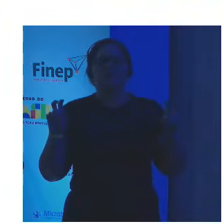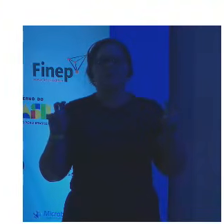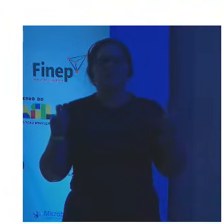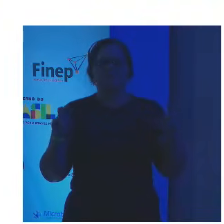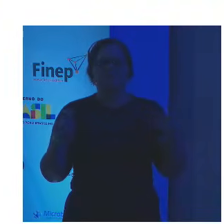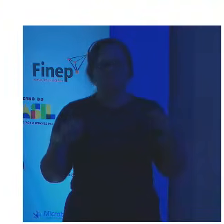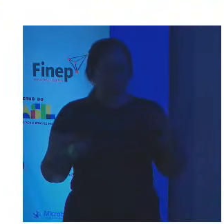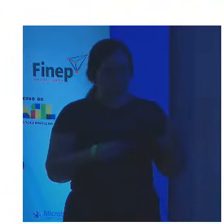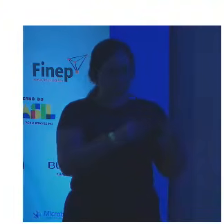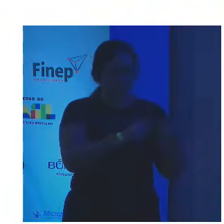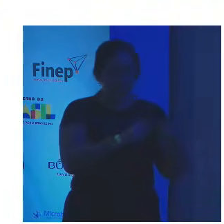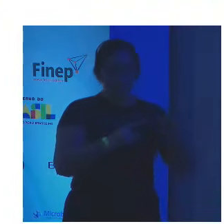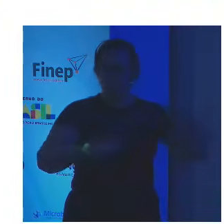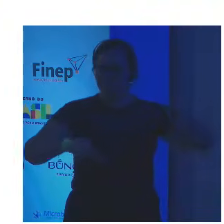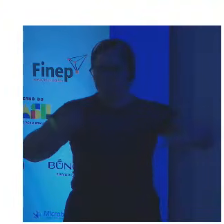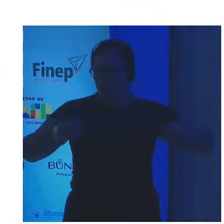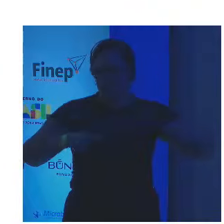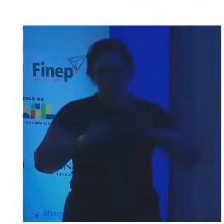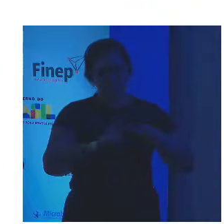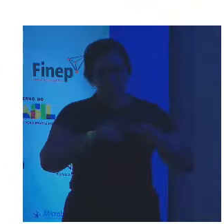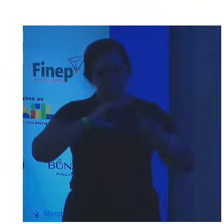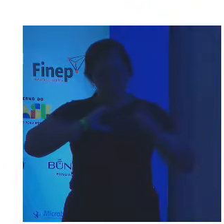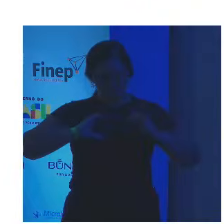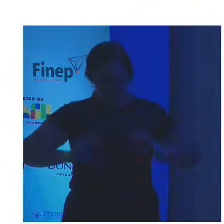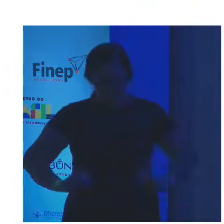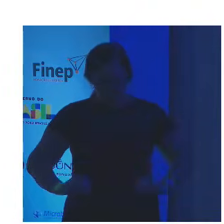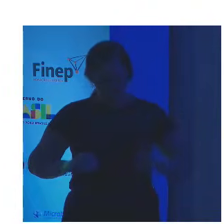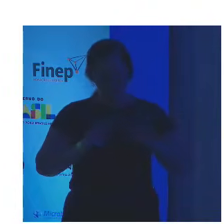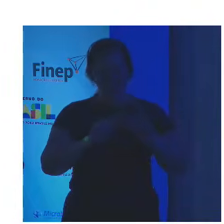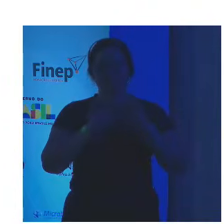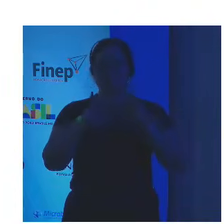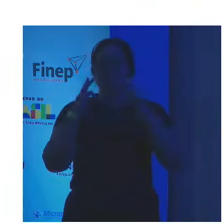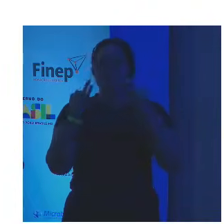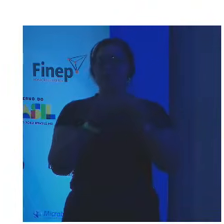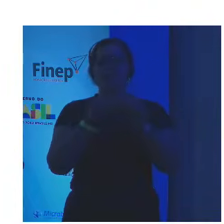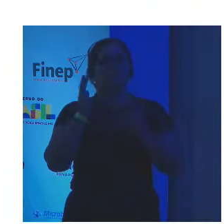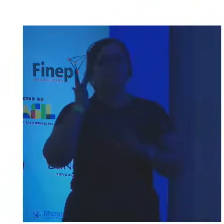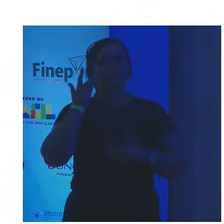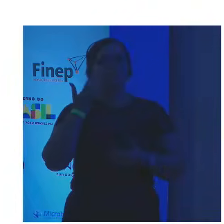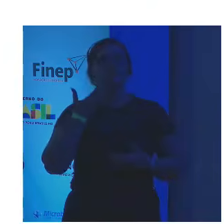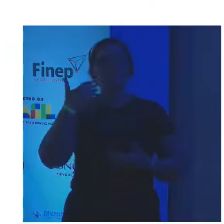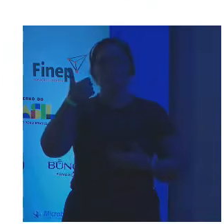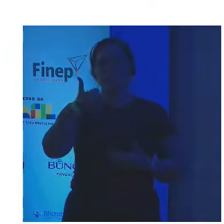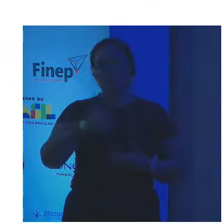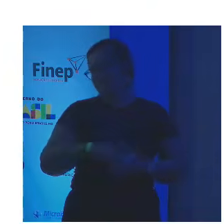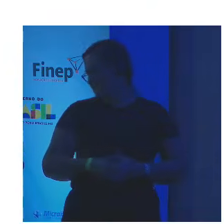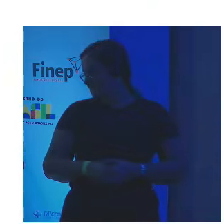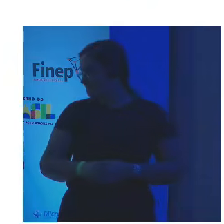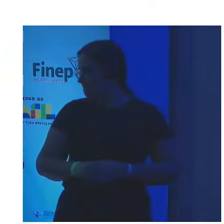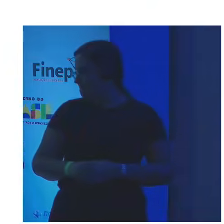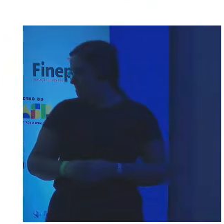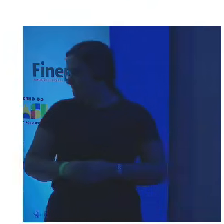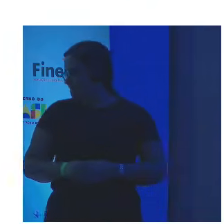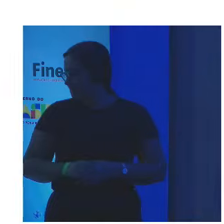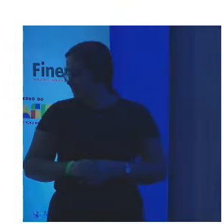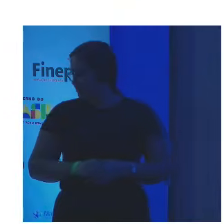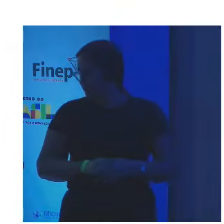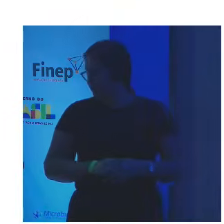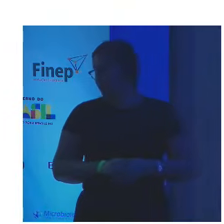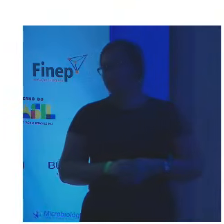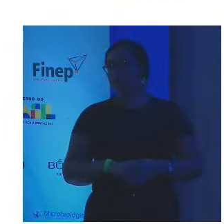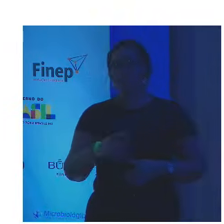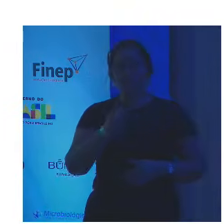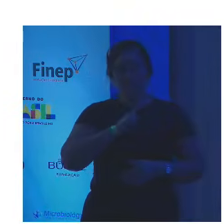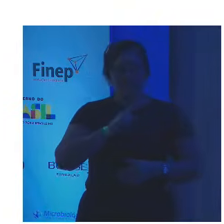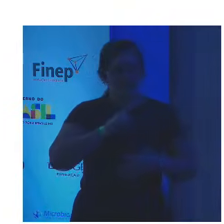the citizens, to your colleague that is working with you. And there is something that we are